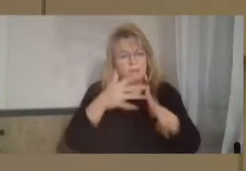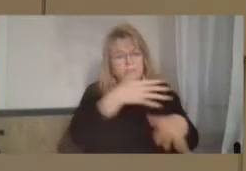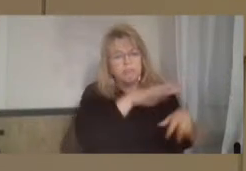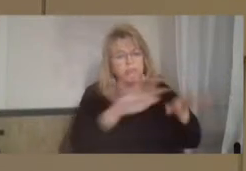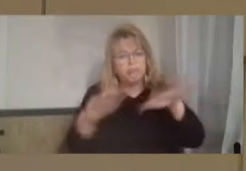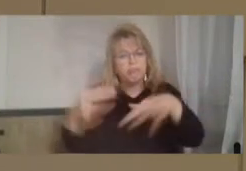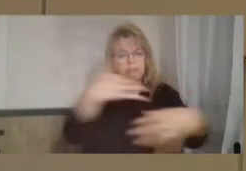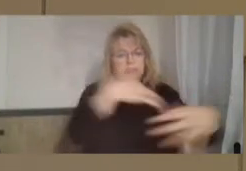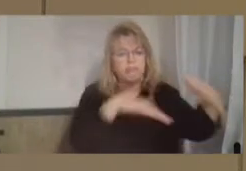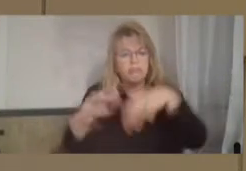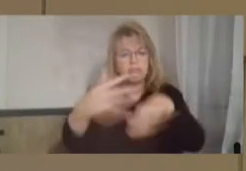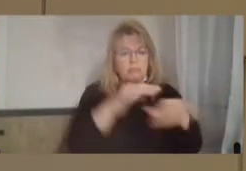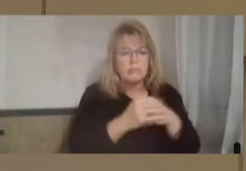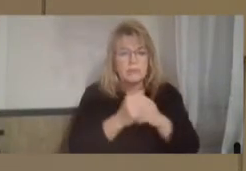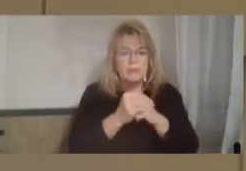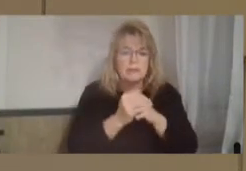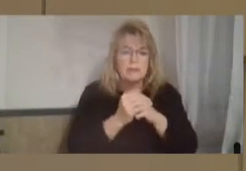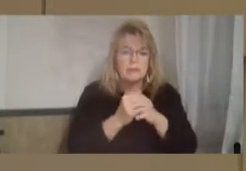multi-layered issue.